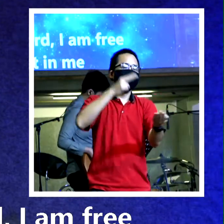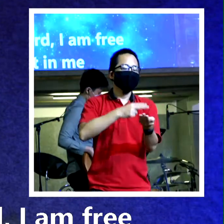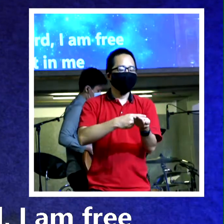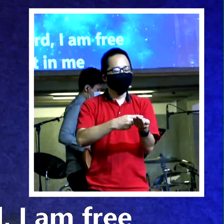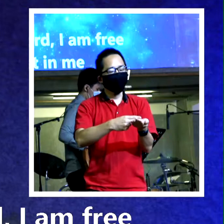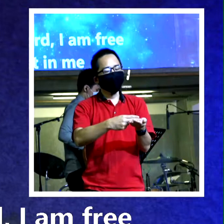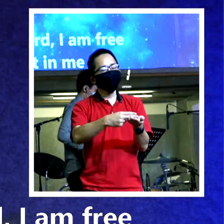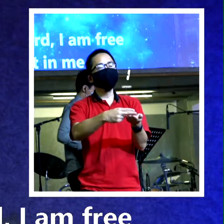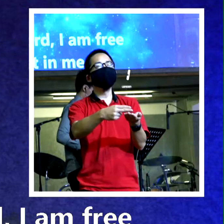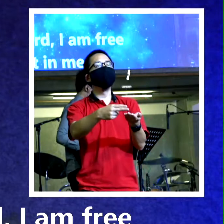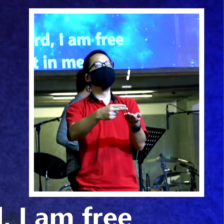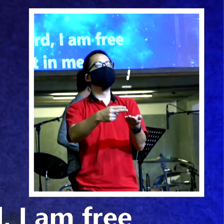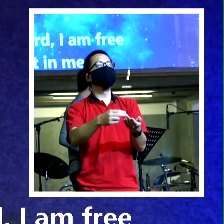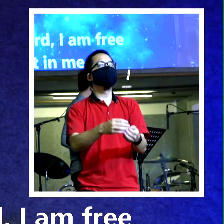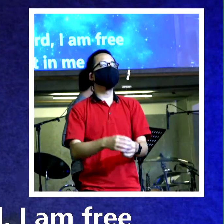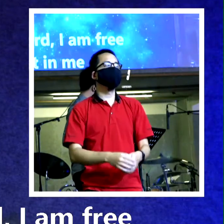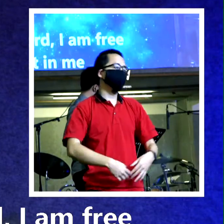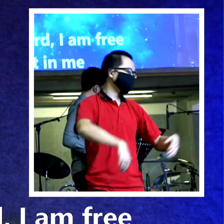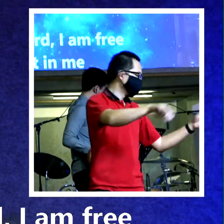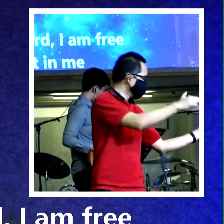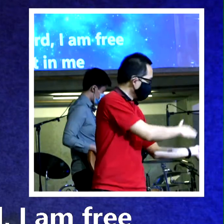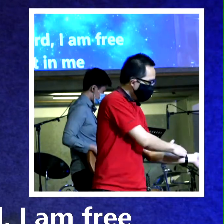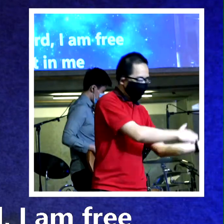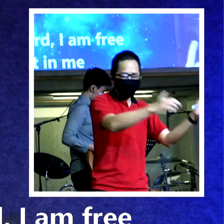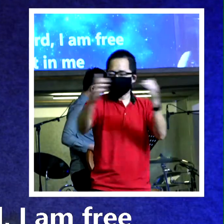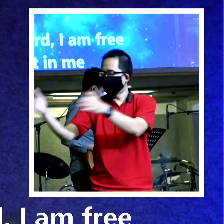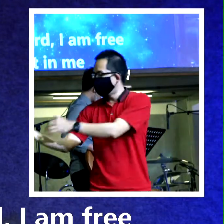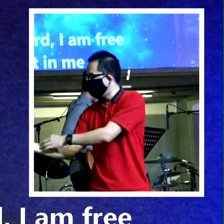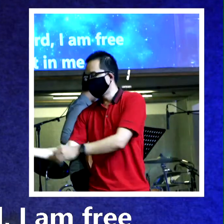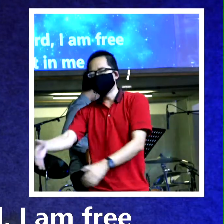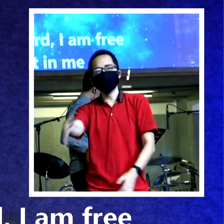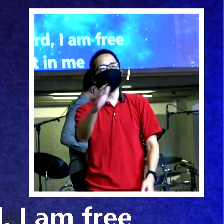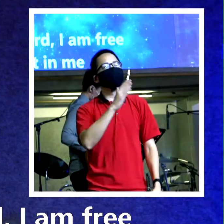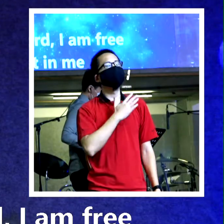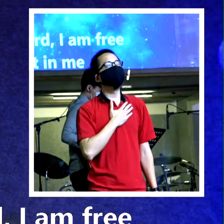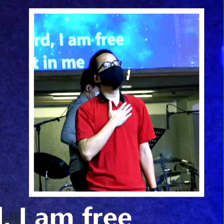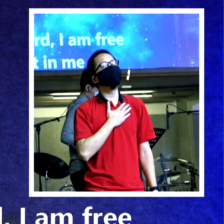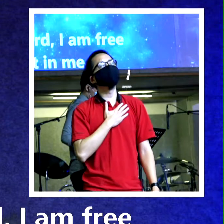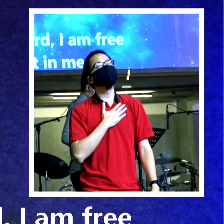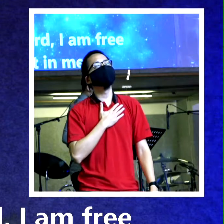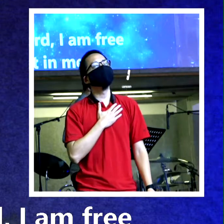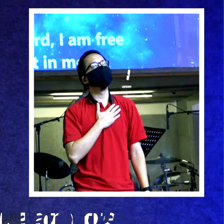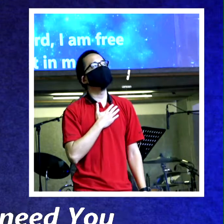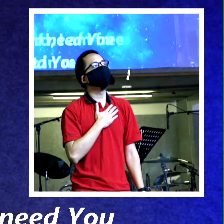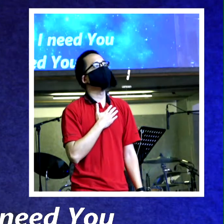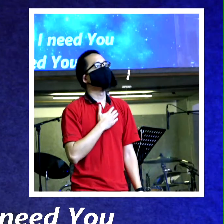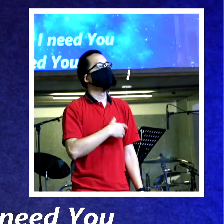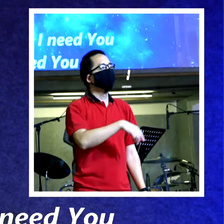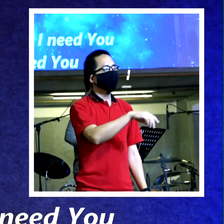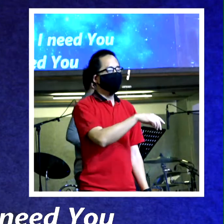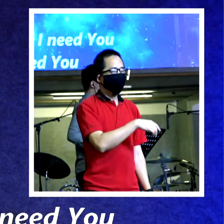free. In holiness is Christ in me. Let's declare, Lord, I need you.